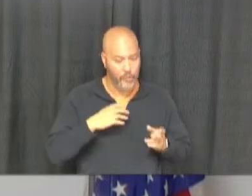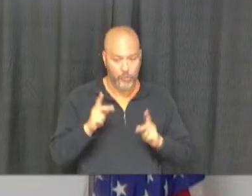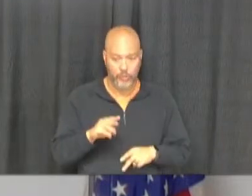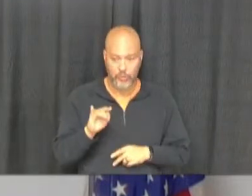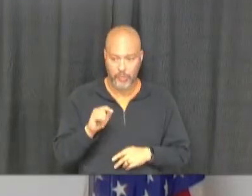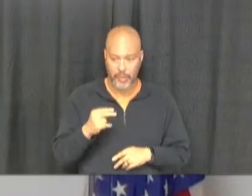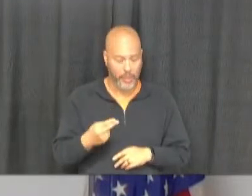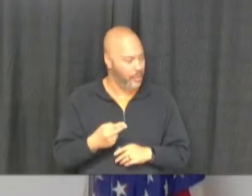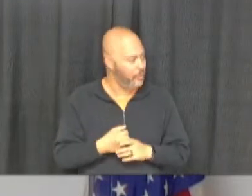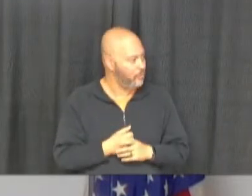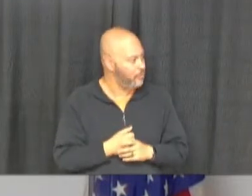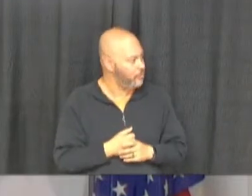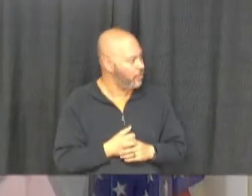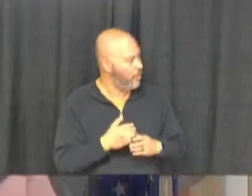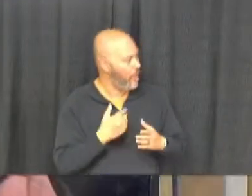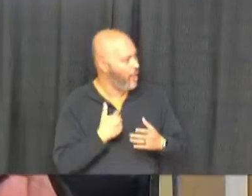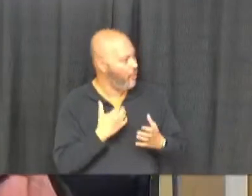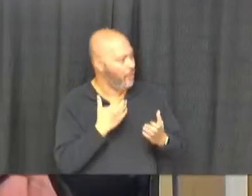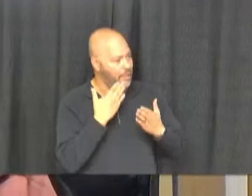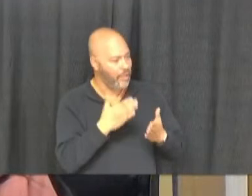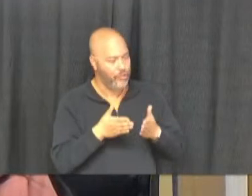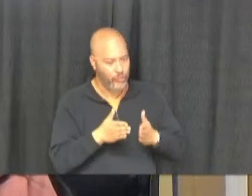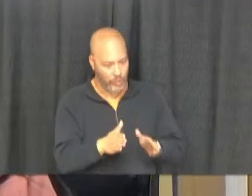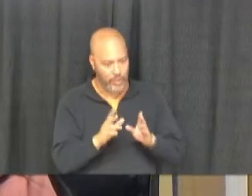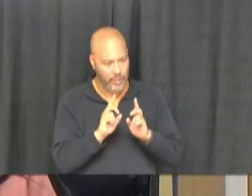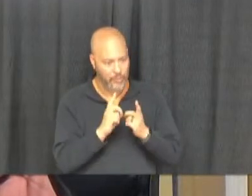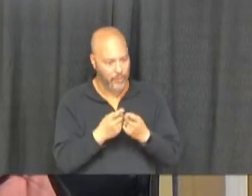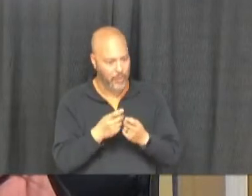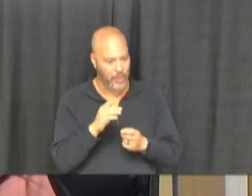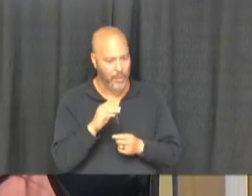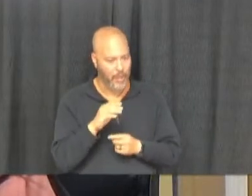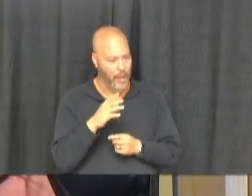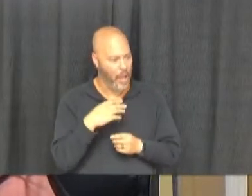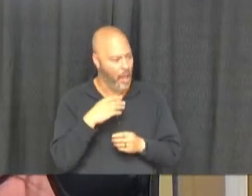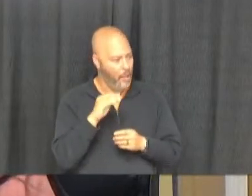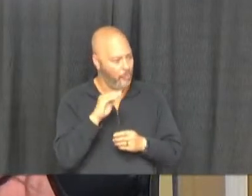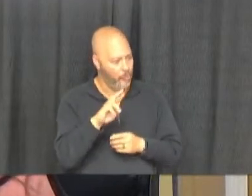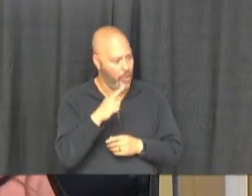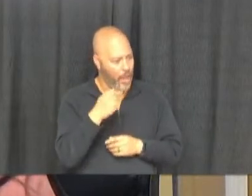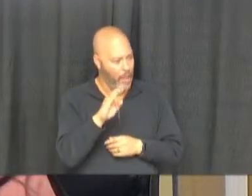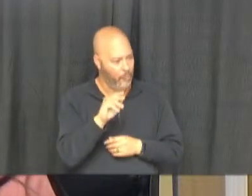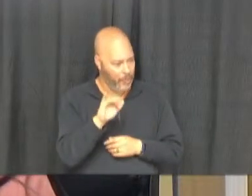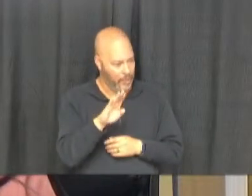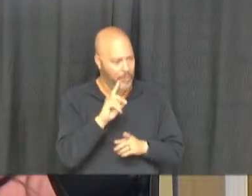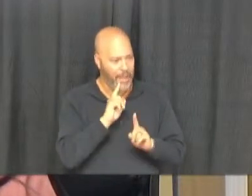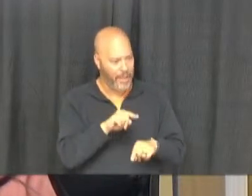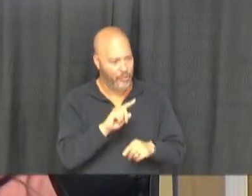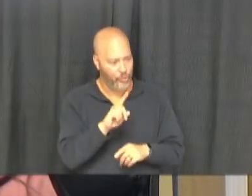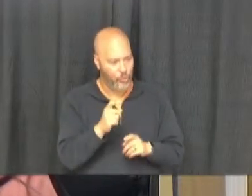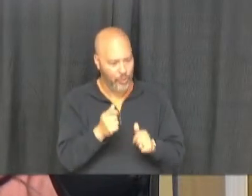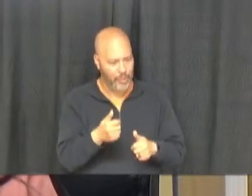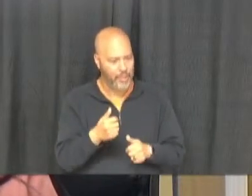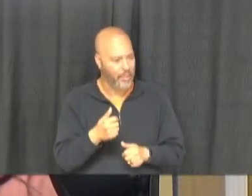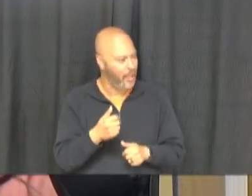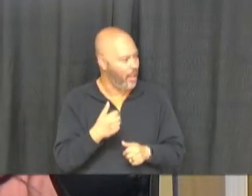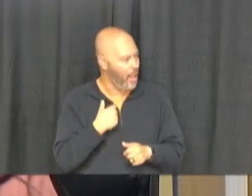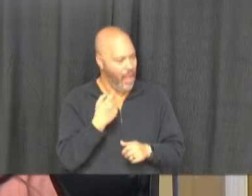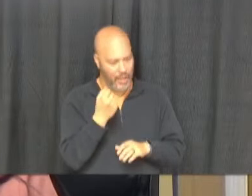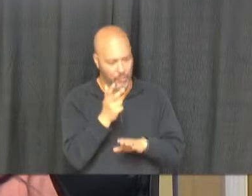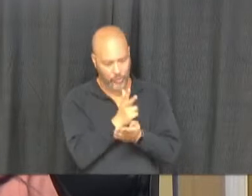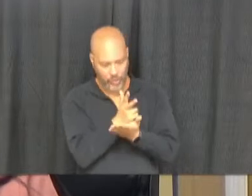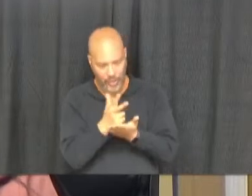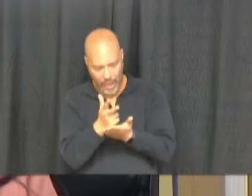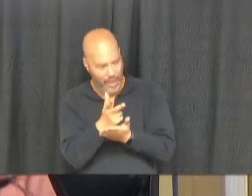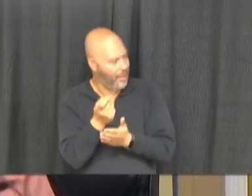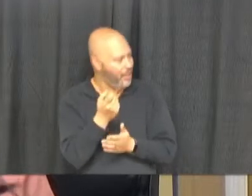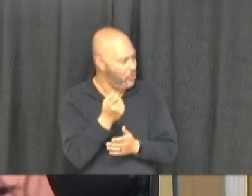you're recognized. I want to thank the street department, Mr. Habib. I hope I said that, who answered quickly. I did slide a little bit over there on my